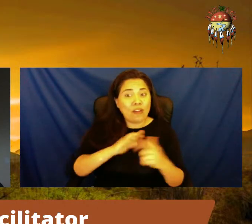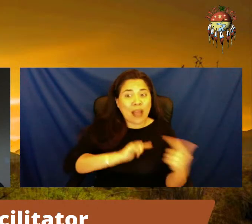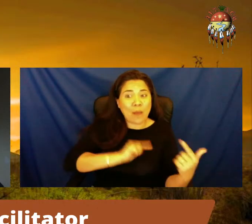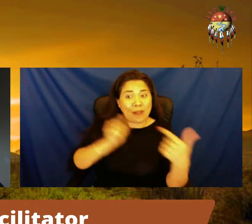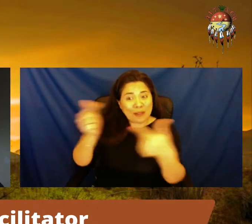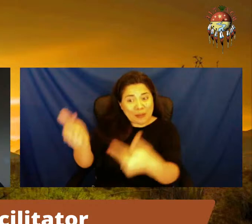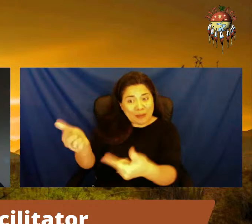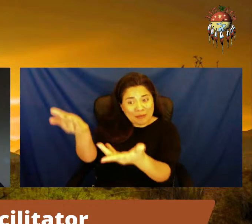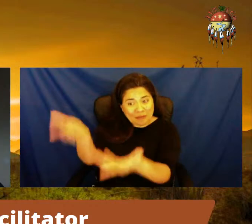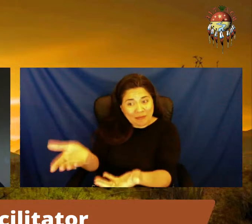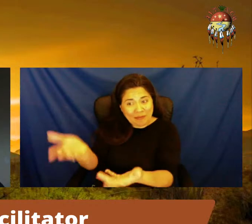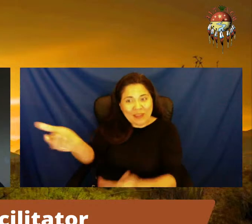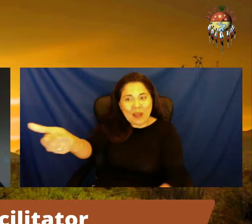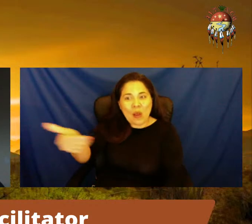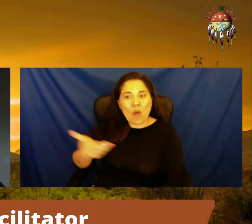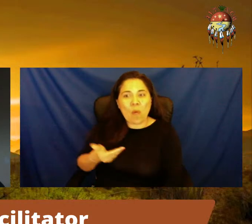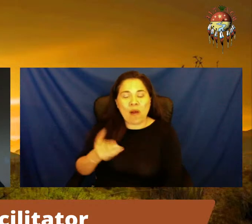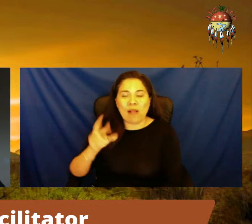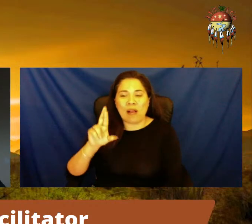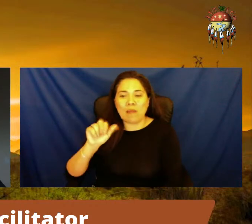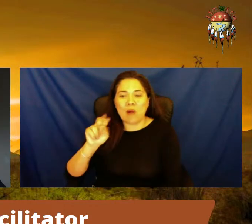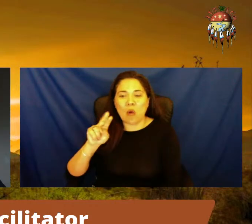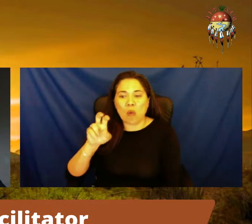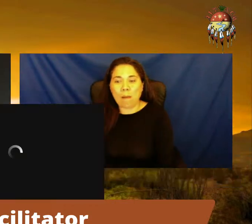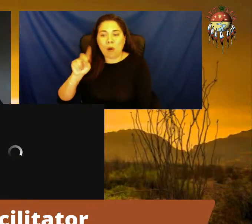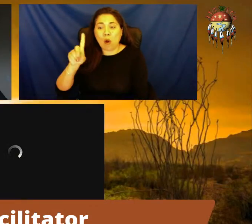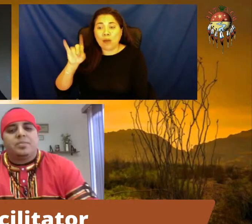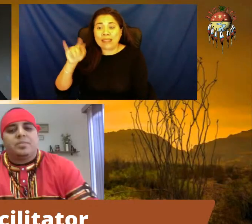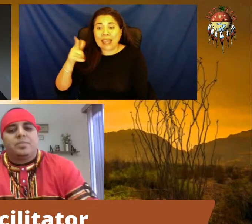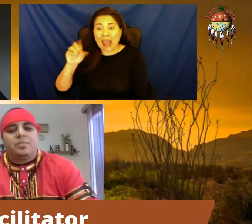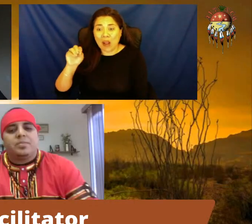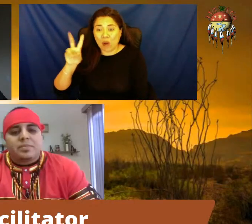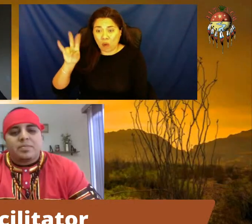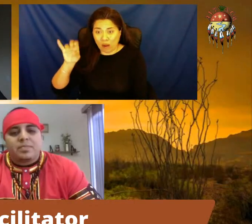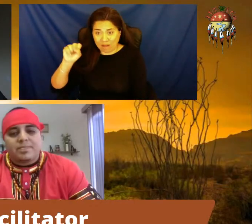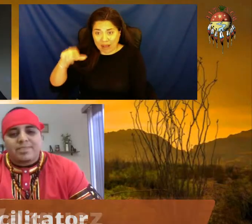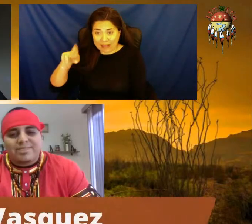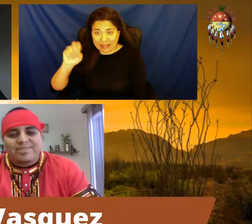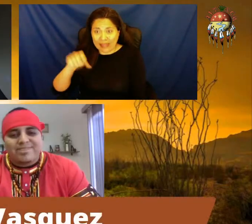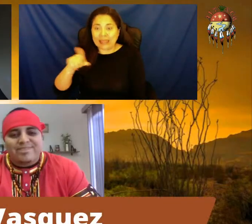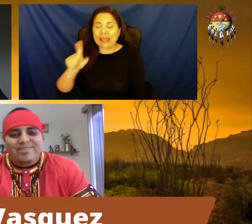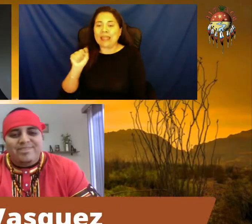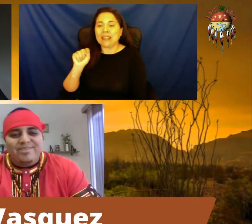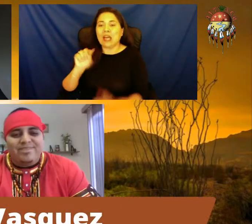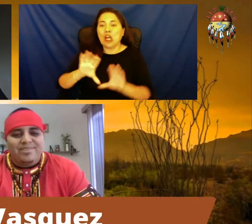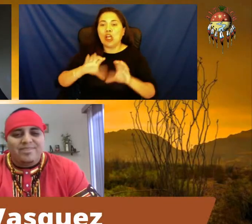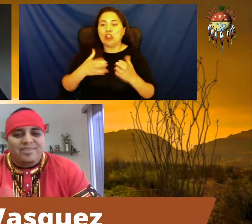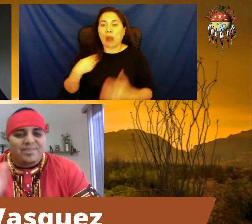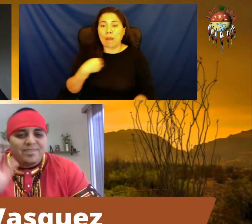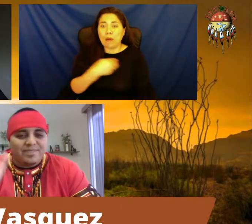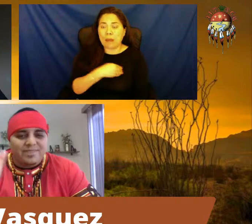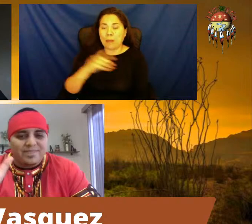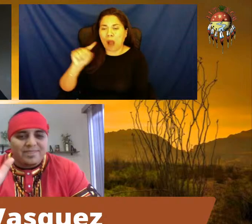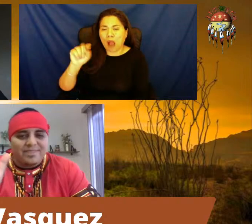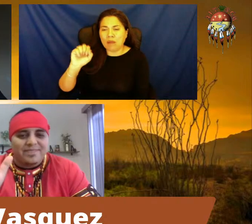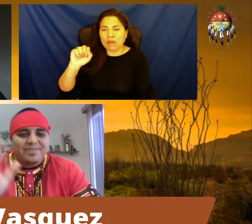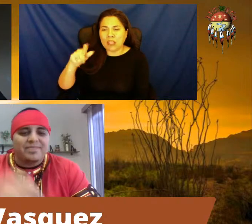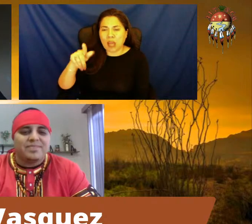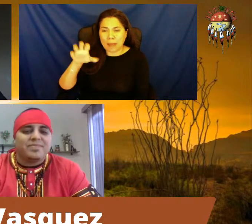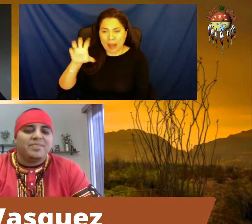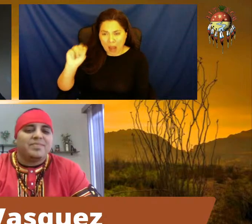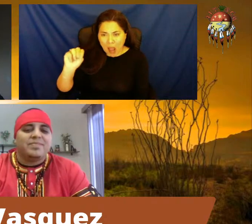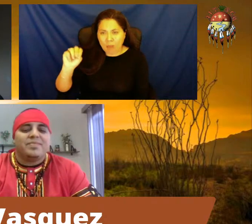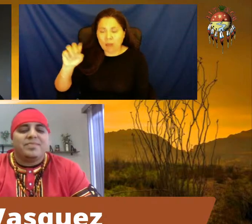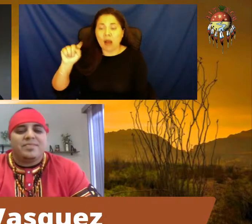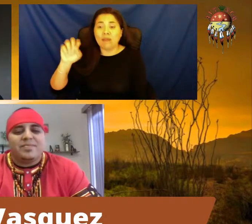over and welcome Ramon Diego Vasquez, tribal member of the Tapilam Kawiteke Nation, a Tekapaguama